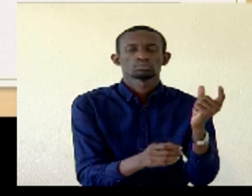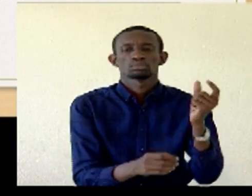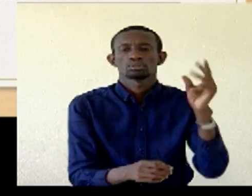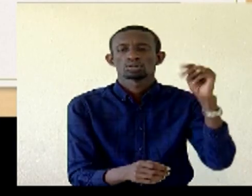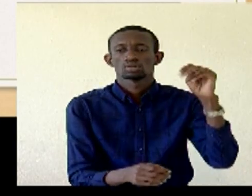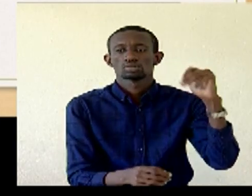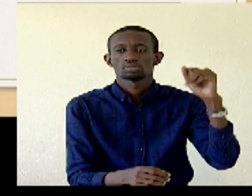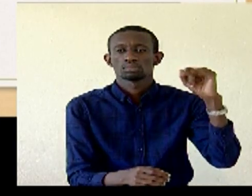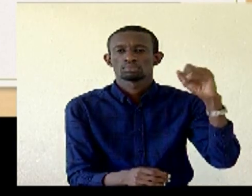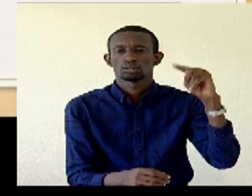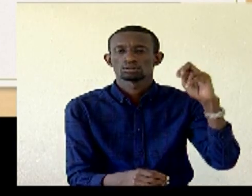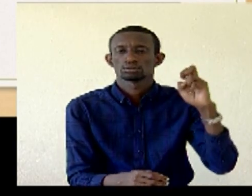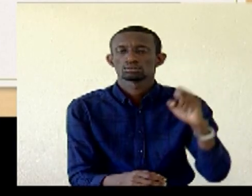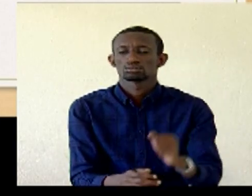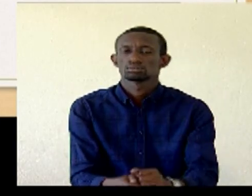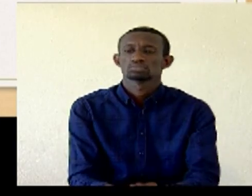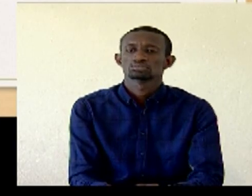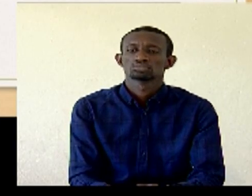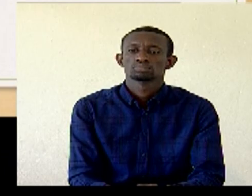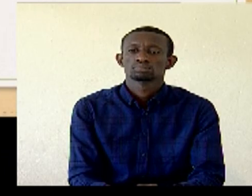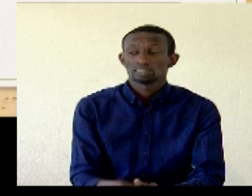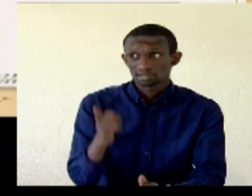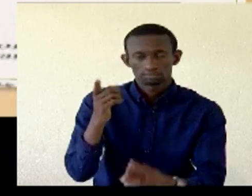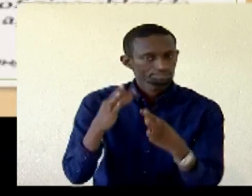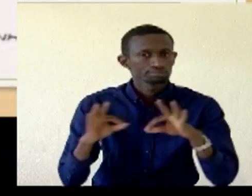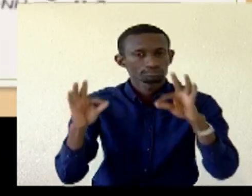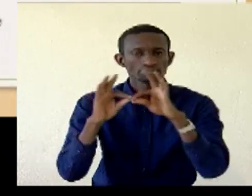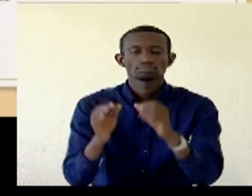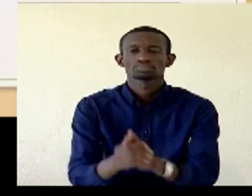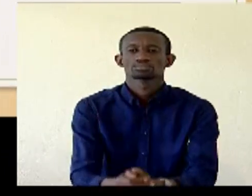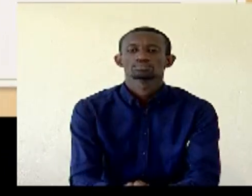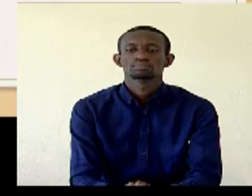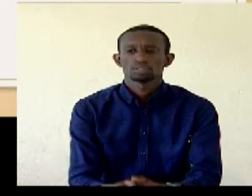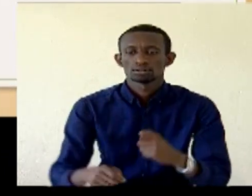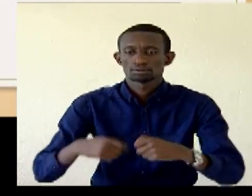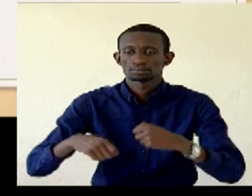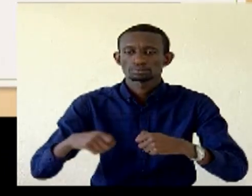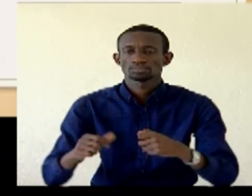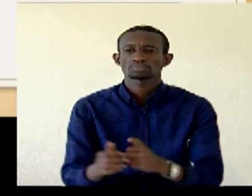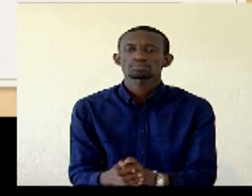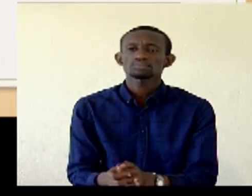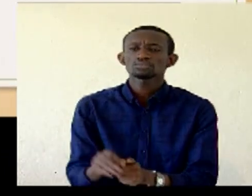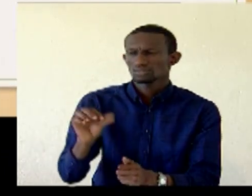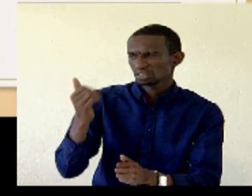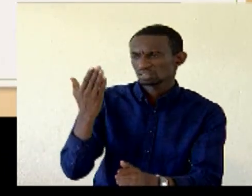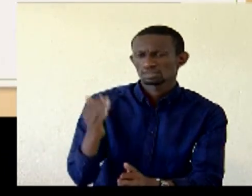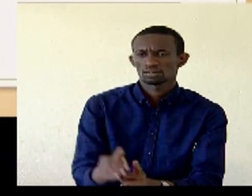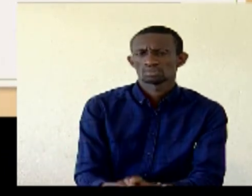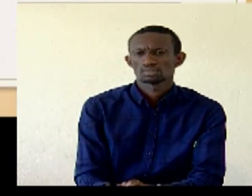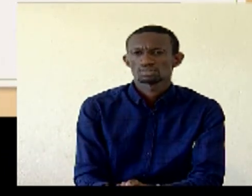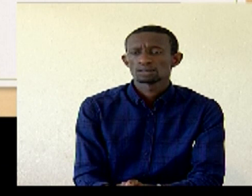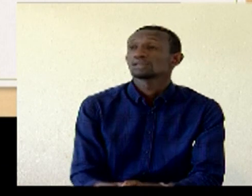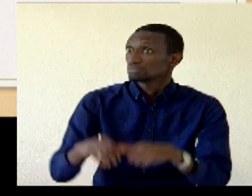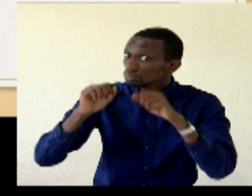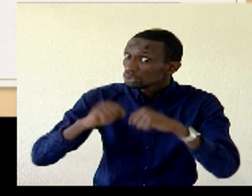amine group. So that is another important reaction. Then another one, it can also be